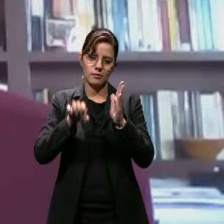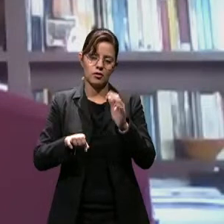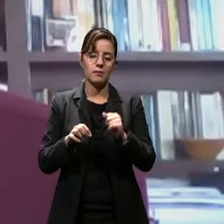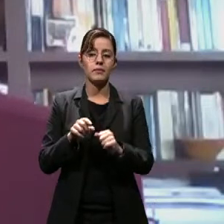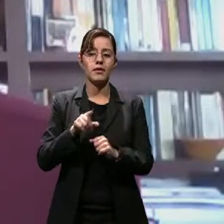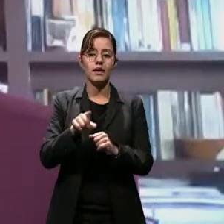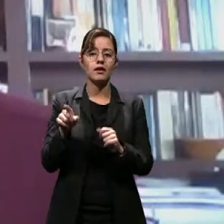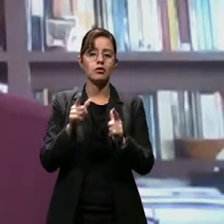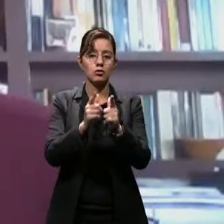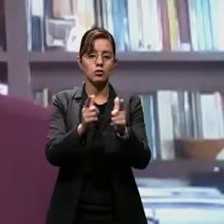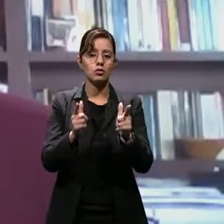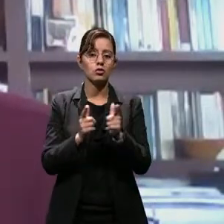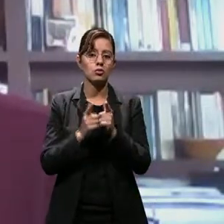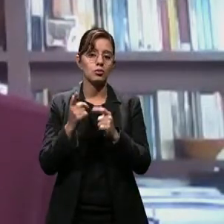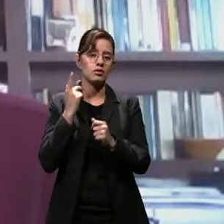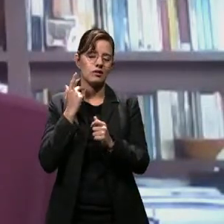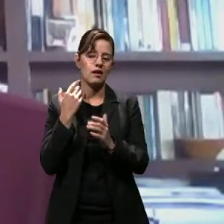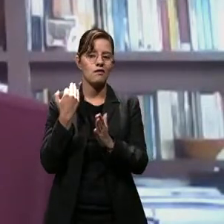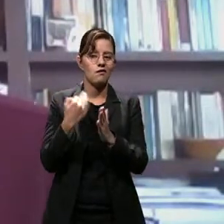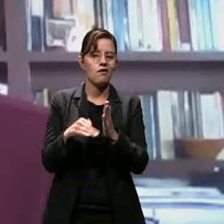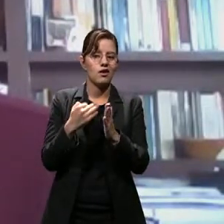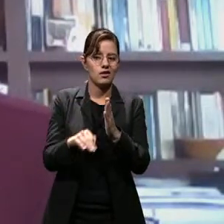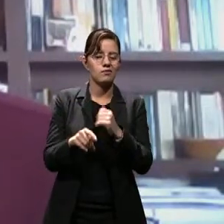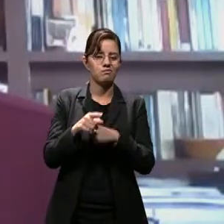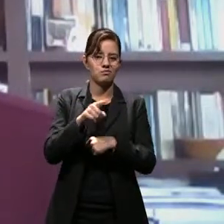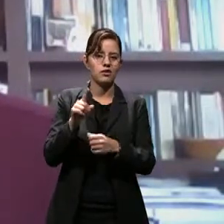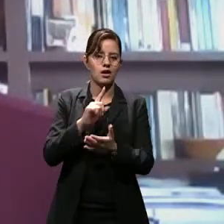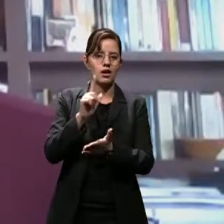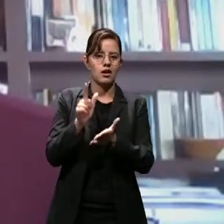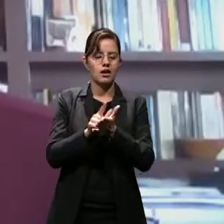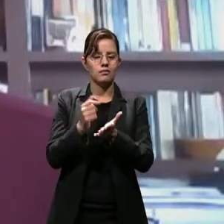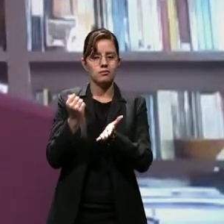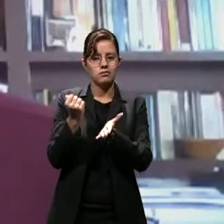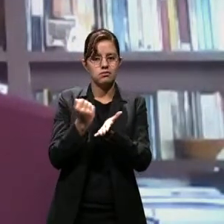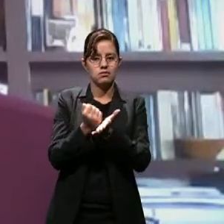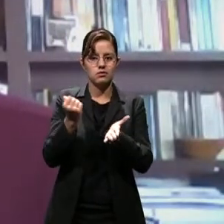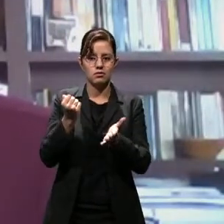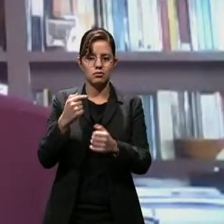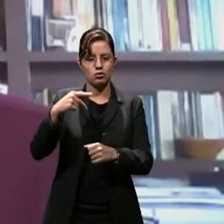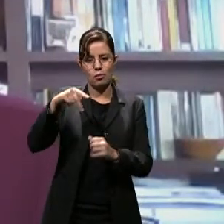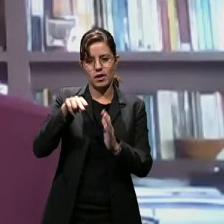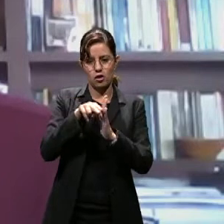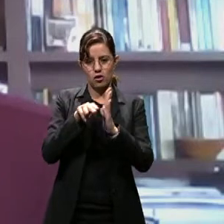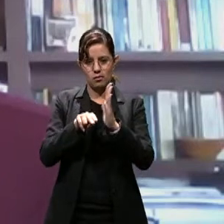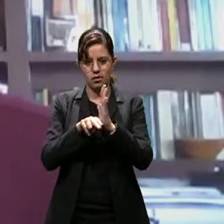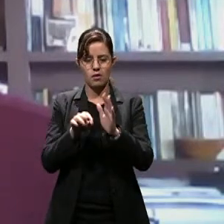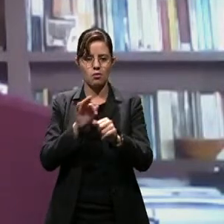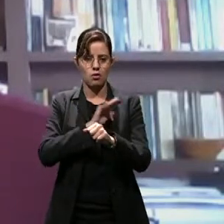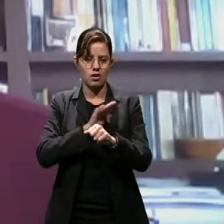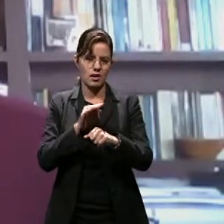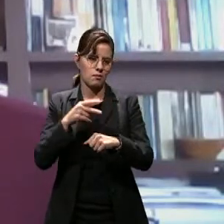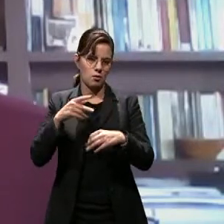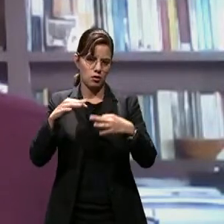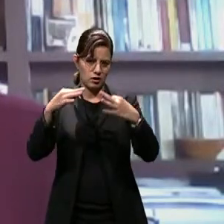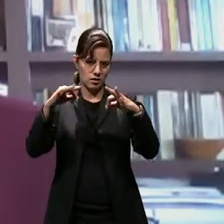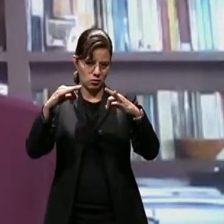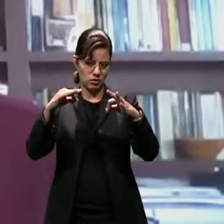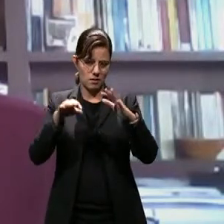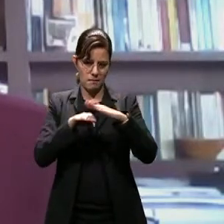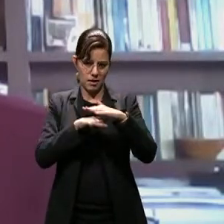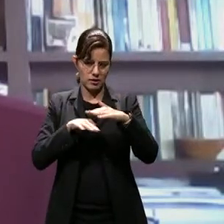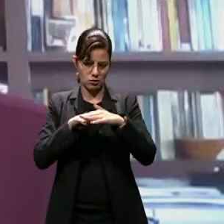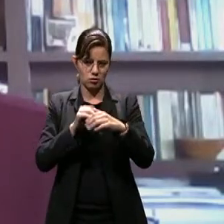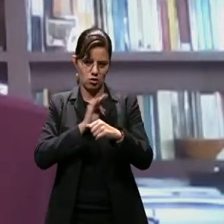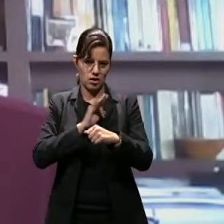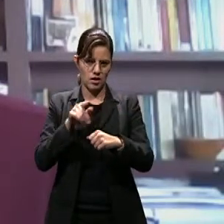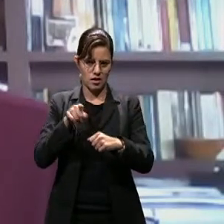some political parties to approve a comprehensive reform in order to adjust their basic